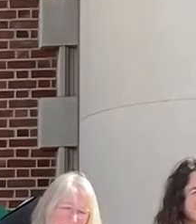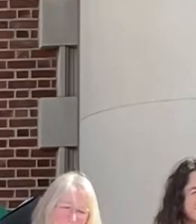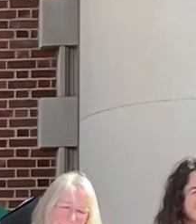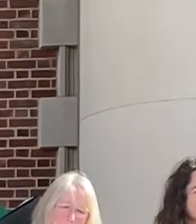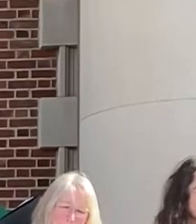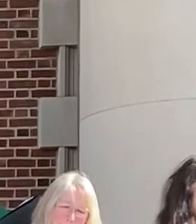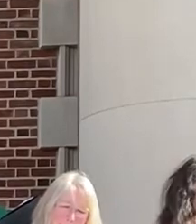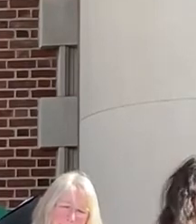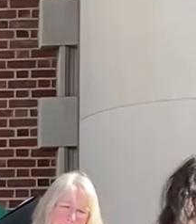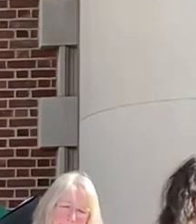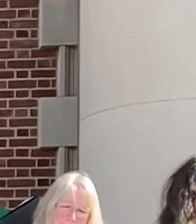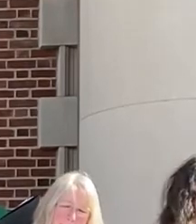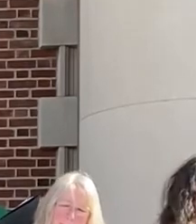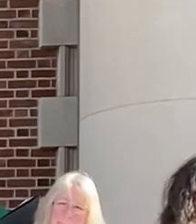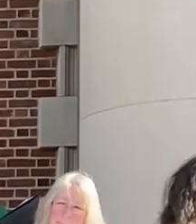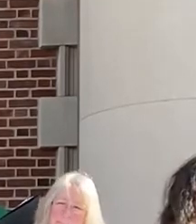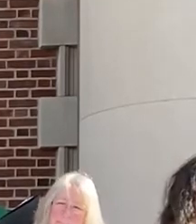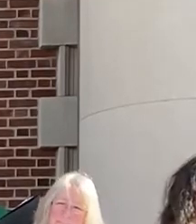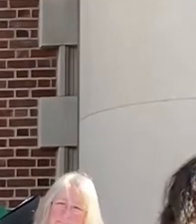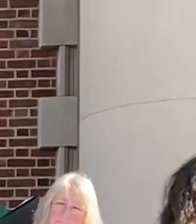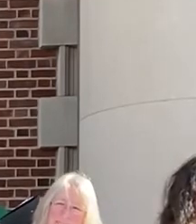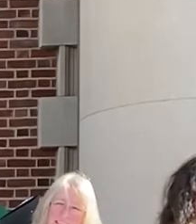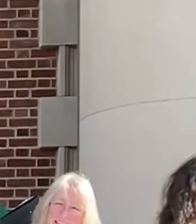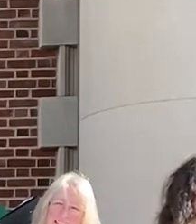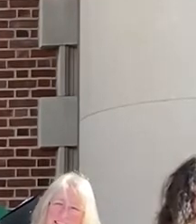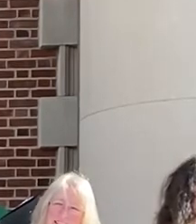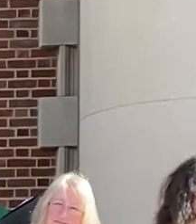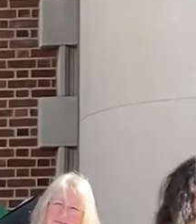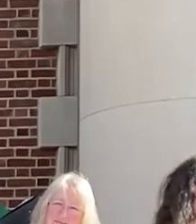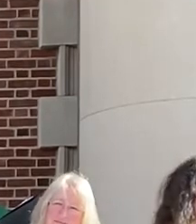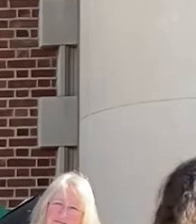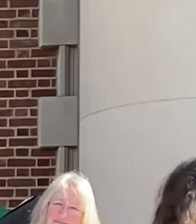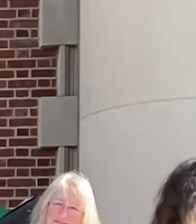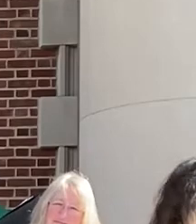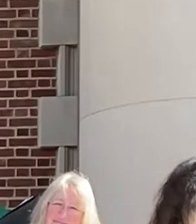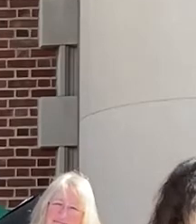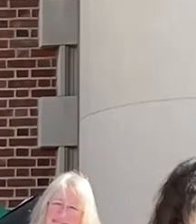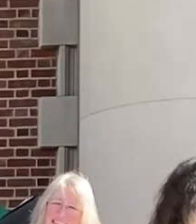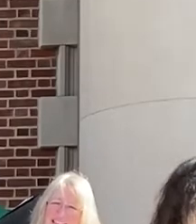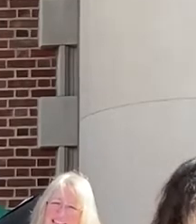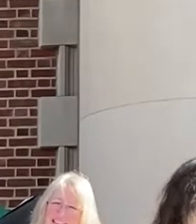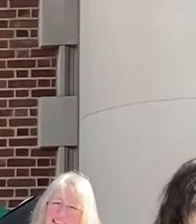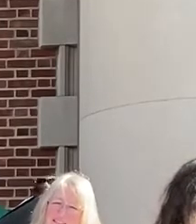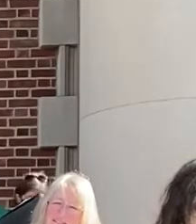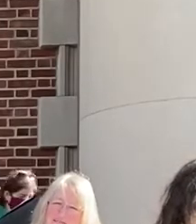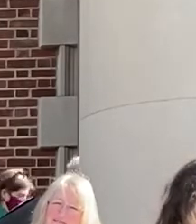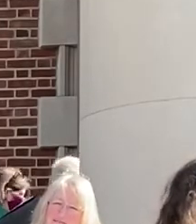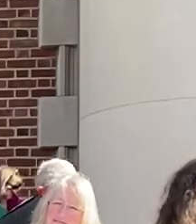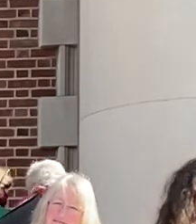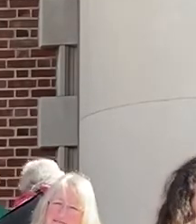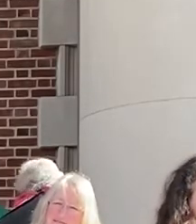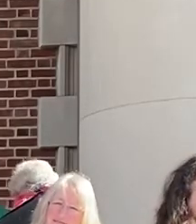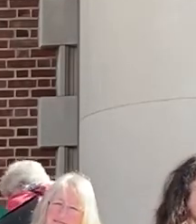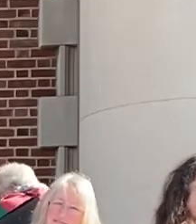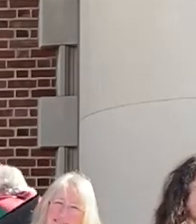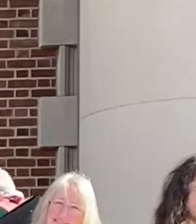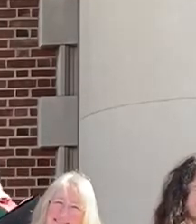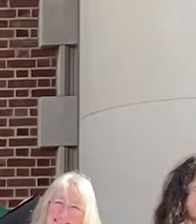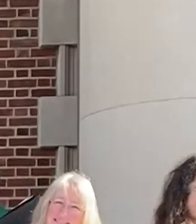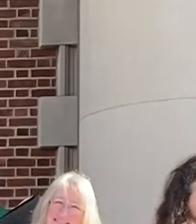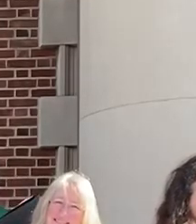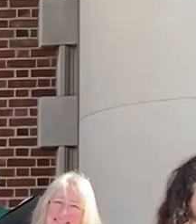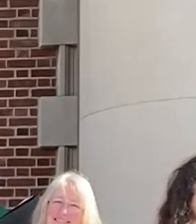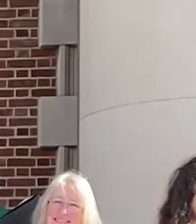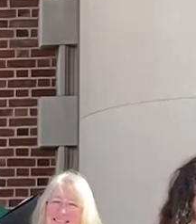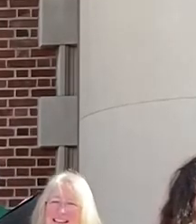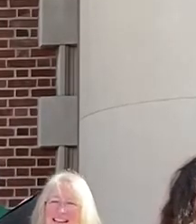both content-rich and very tied to the history of this church and this community. So the first piece is from